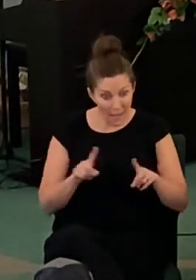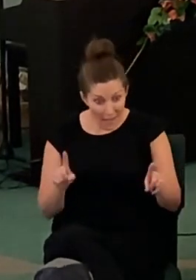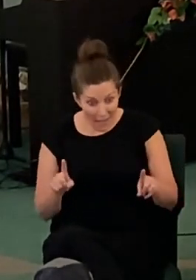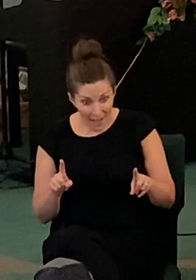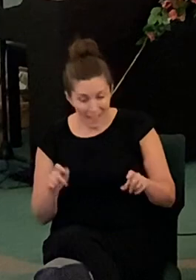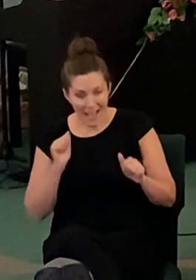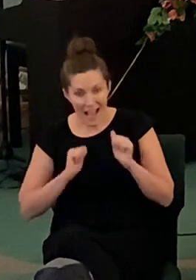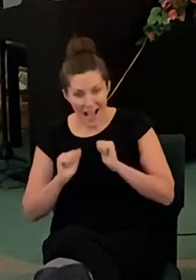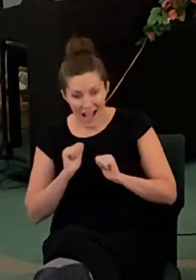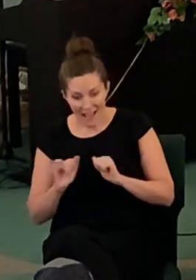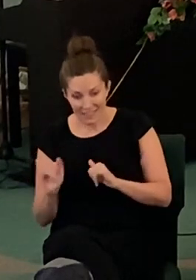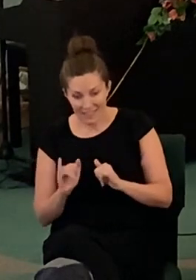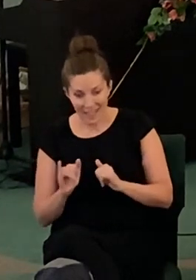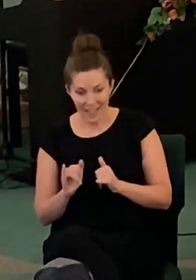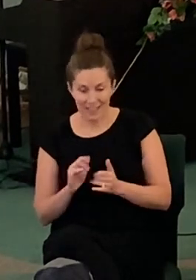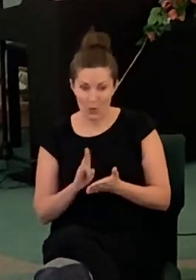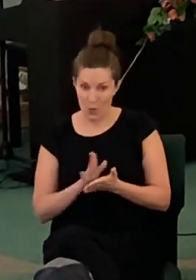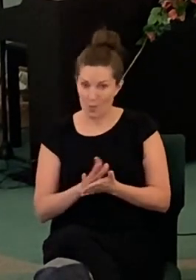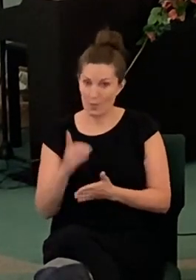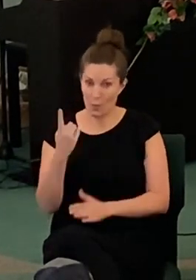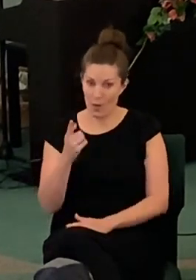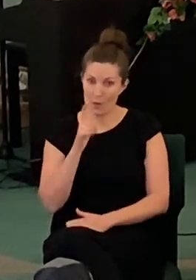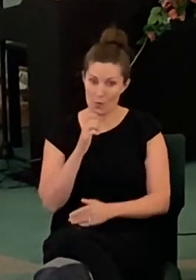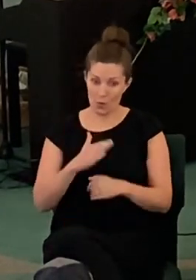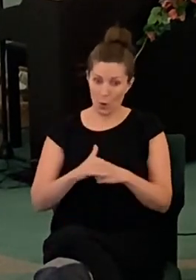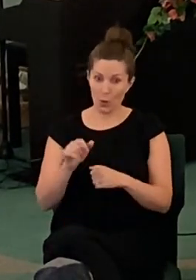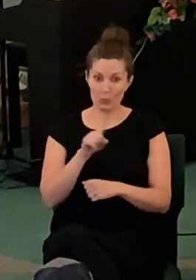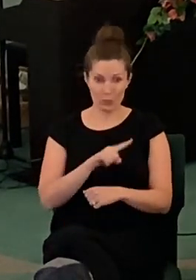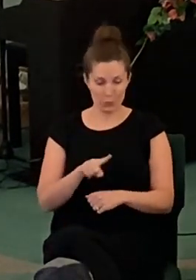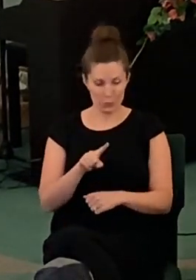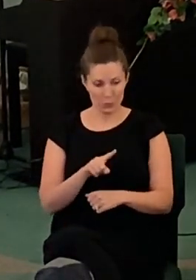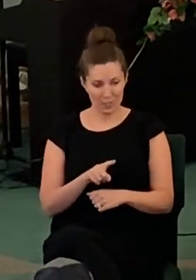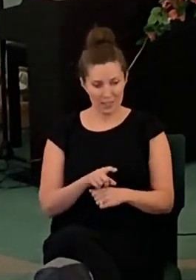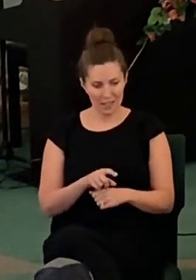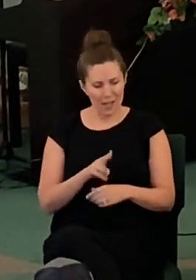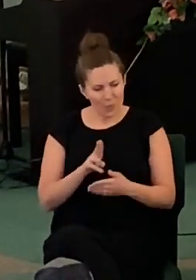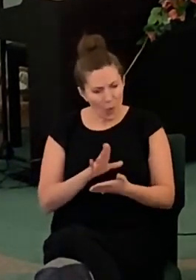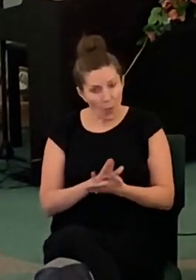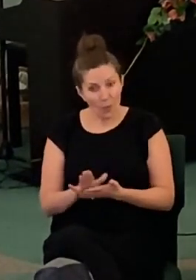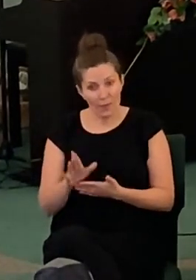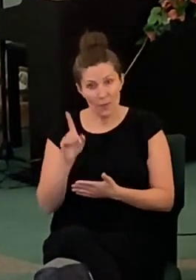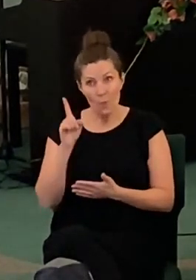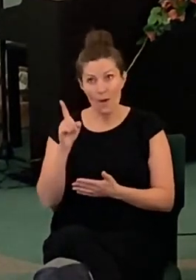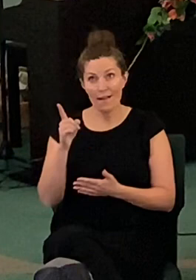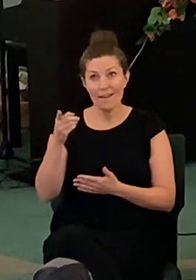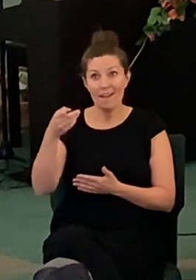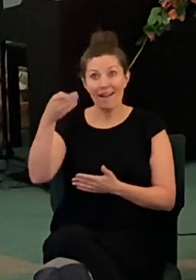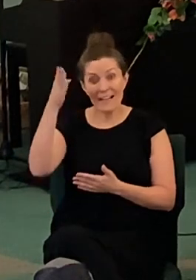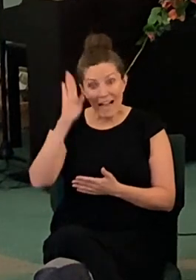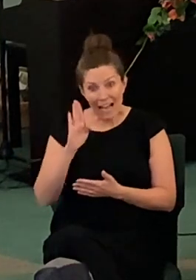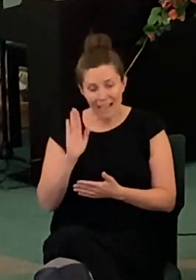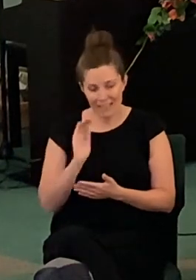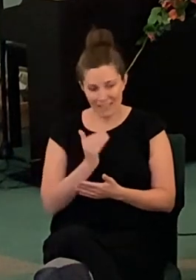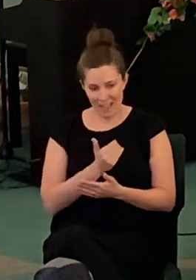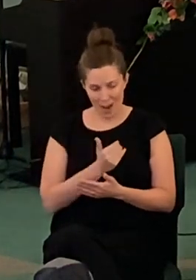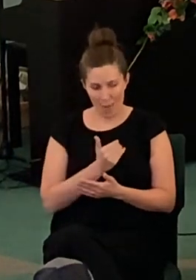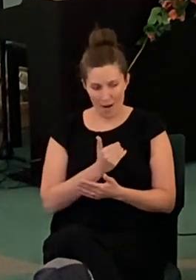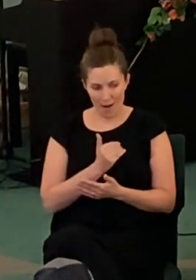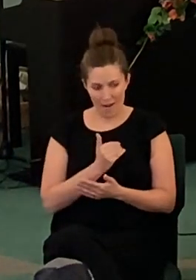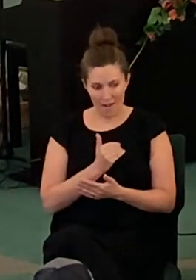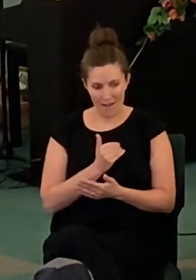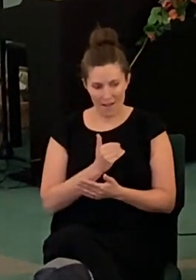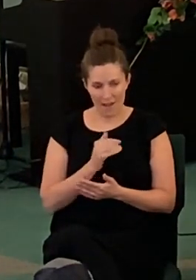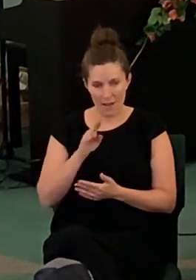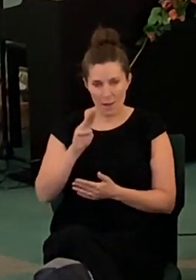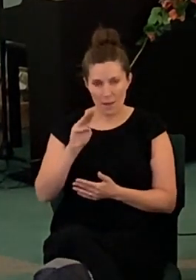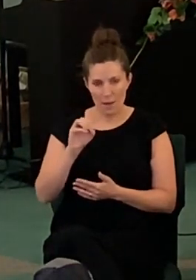act like the Holy One who called you. The Holy One God is our model that we follow. And he gives